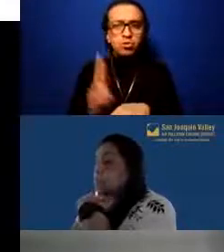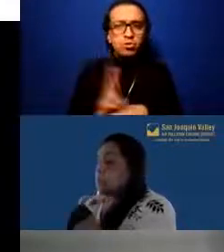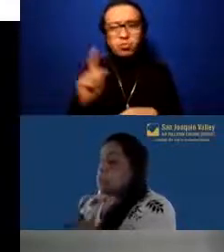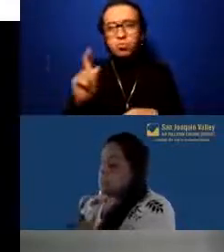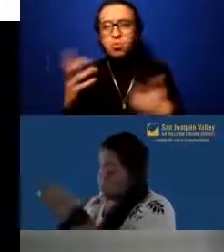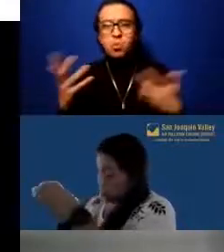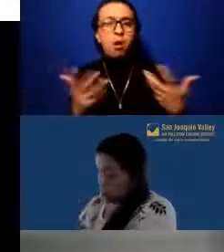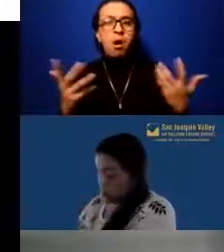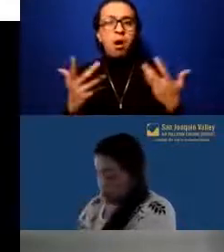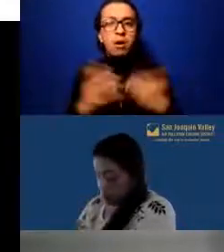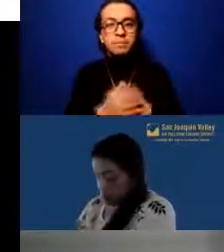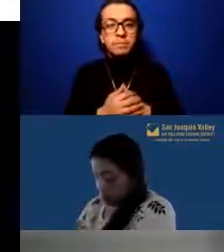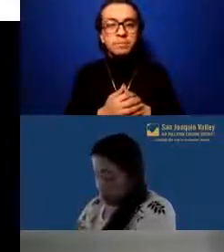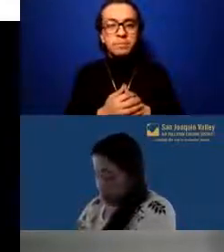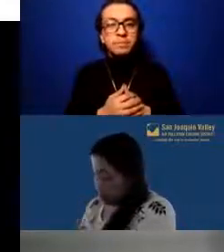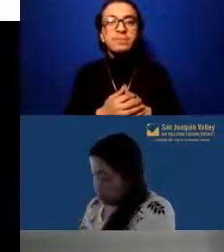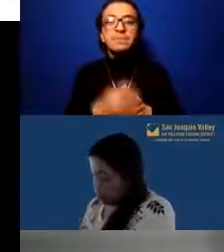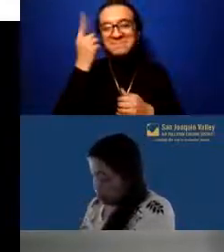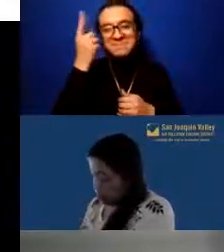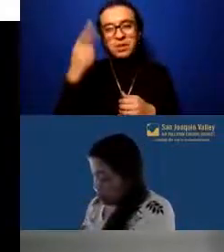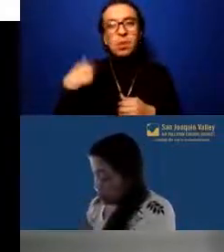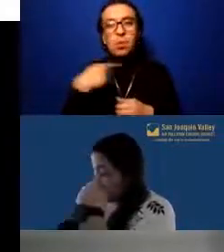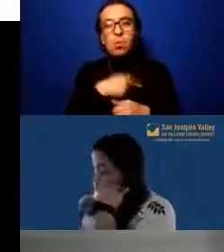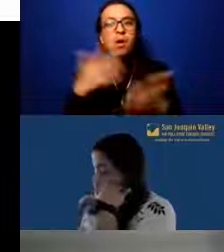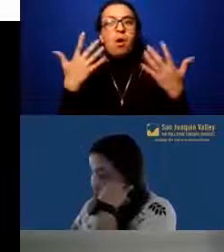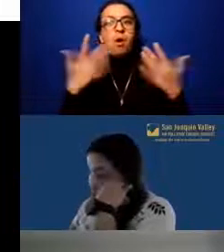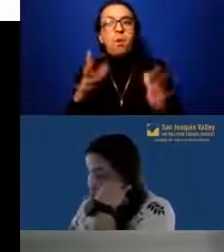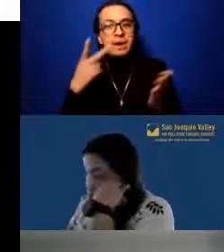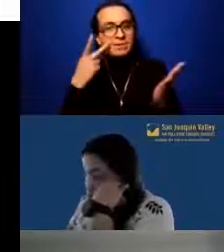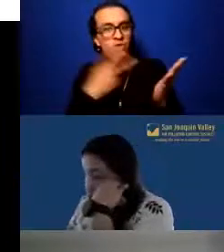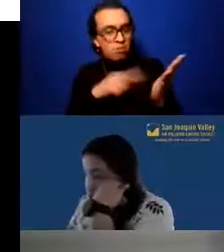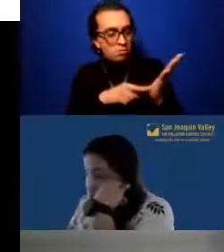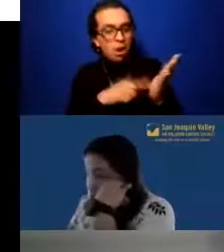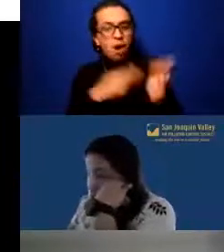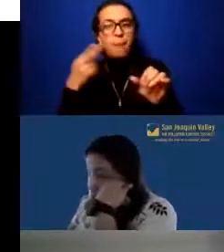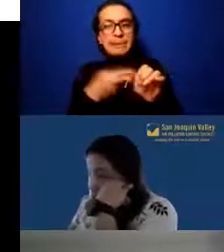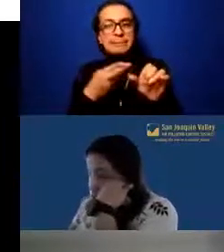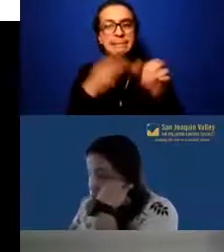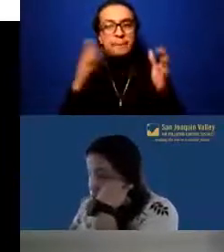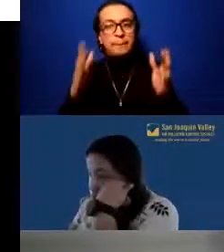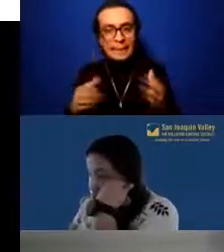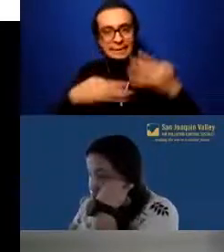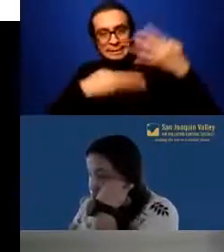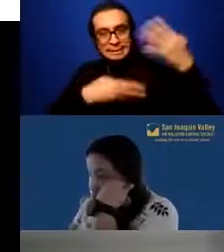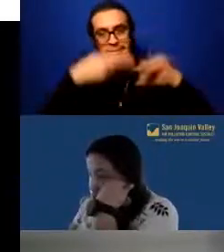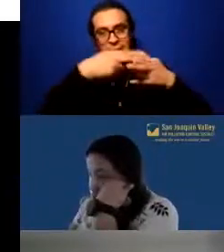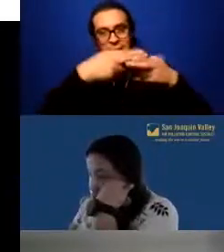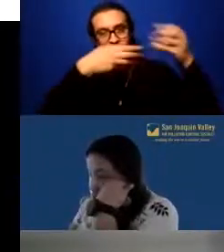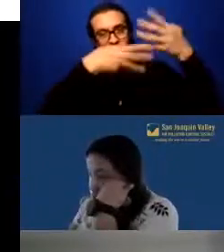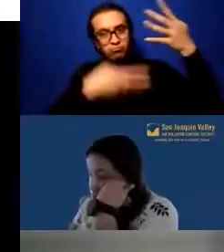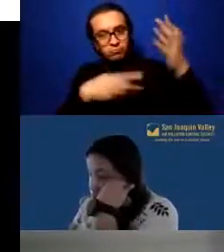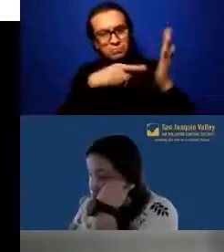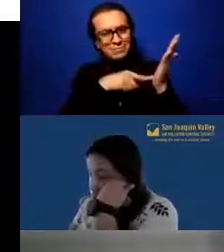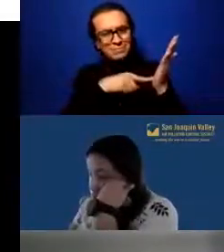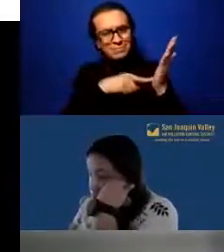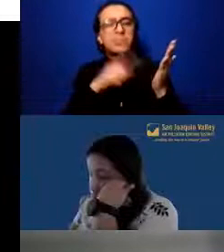is because we already saw where the participants are, and now how can we